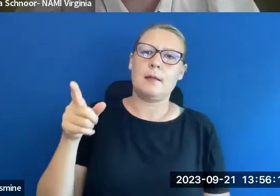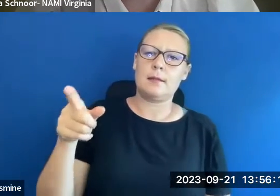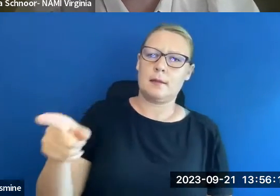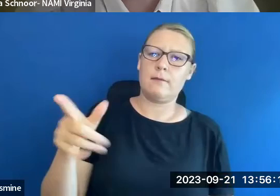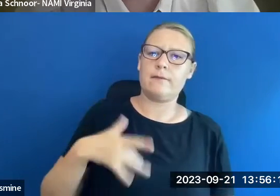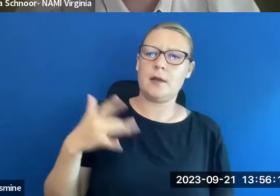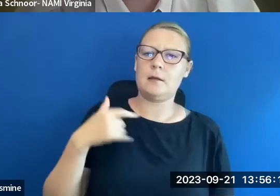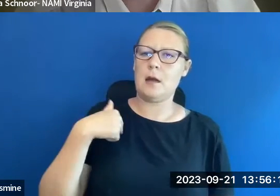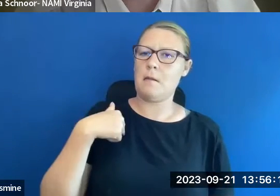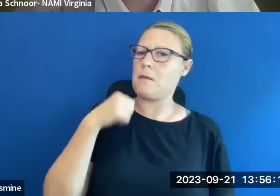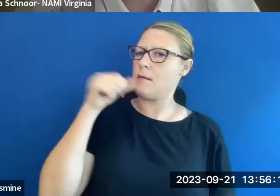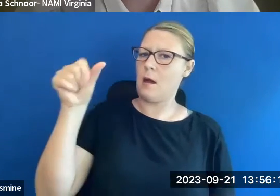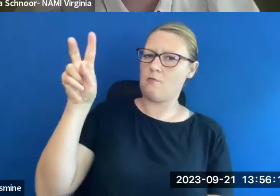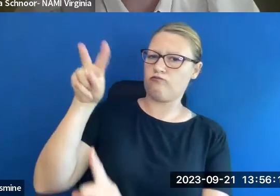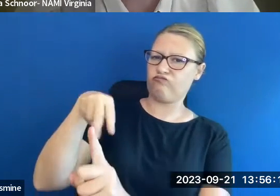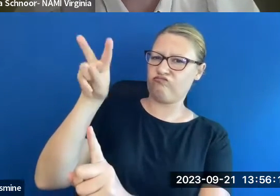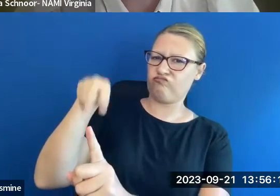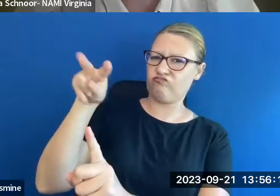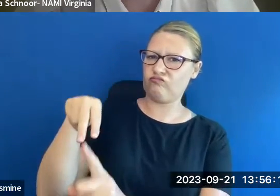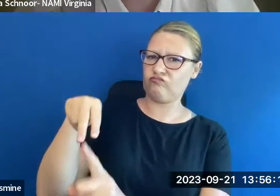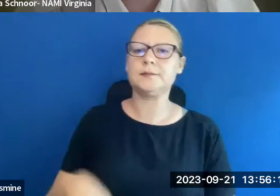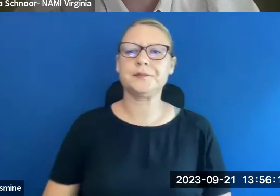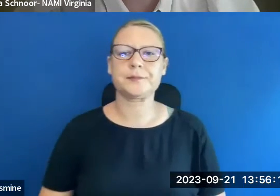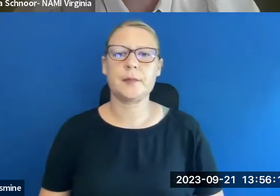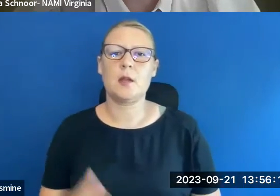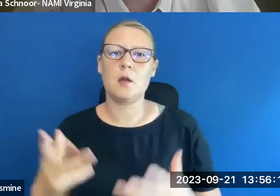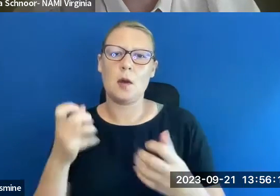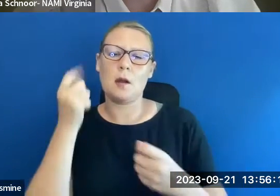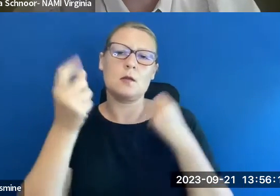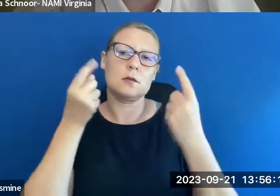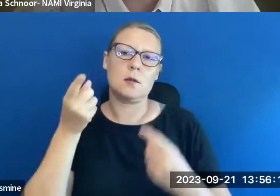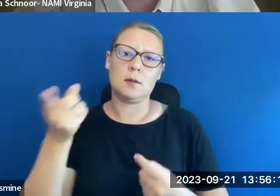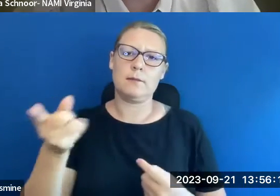communicate whatever it is that they're feeling and going through at the time.